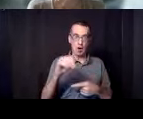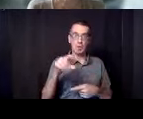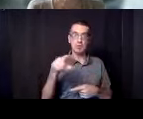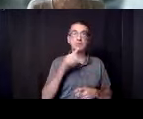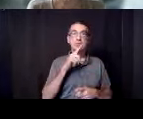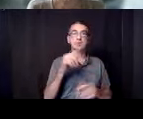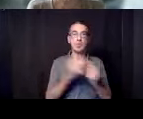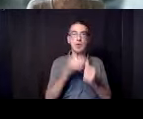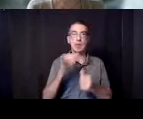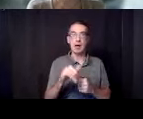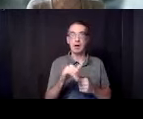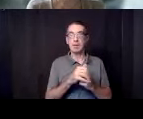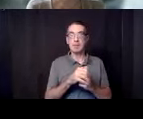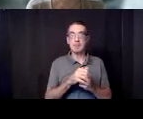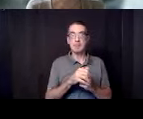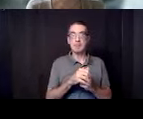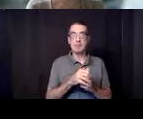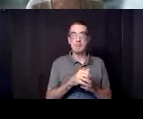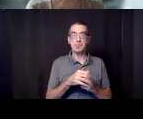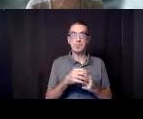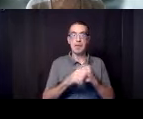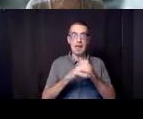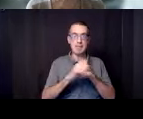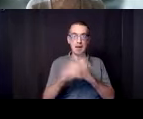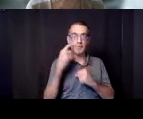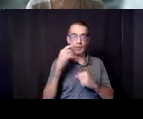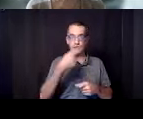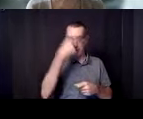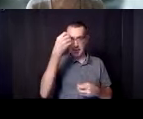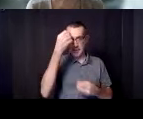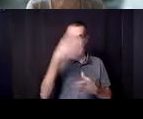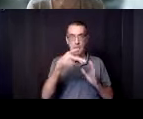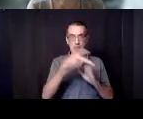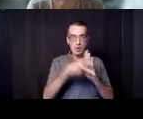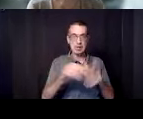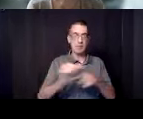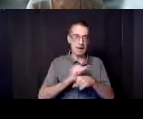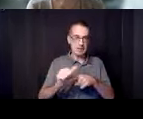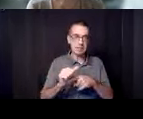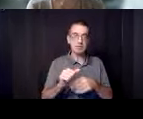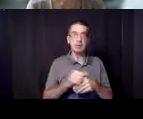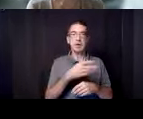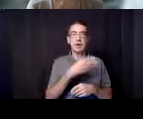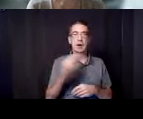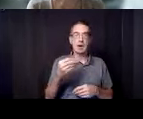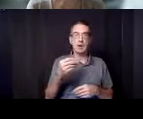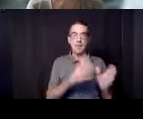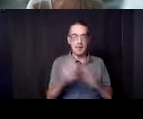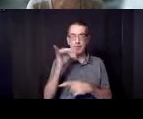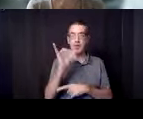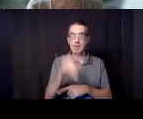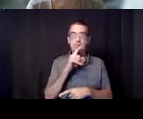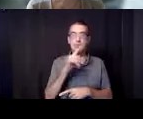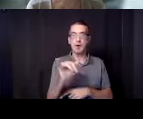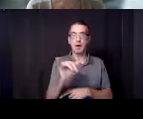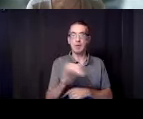is with the campaign for trauma-informed policy and practice. And in preparing for this, as